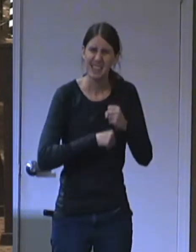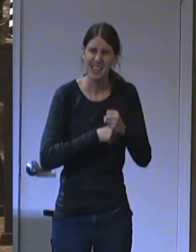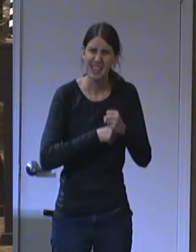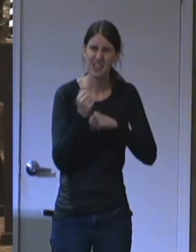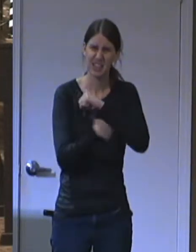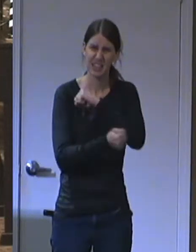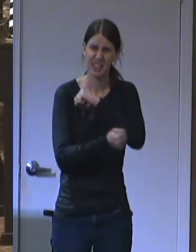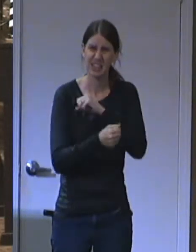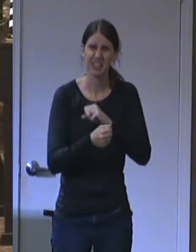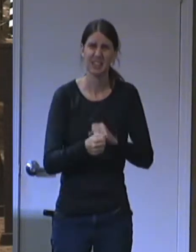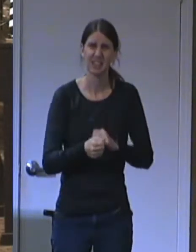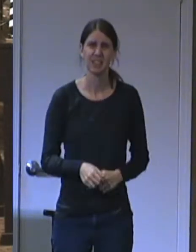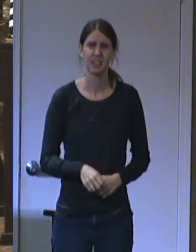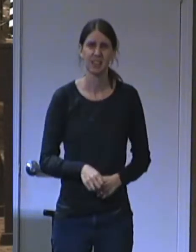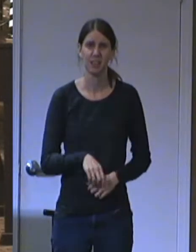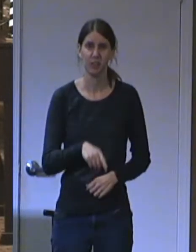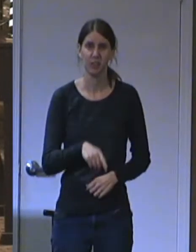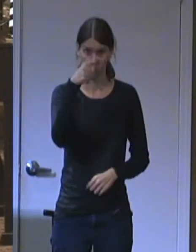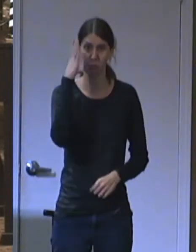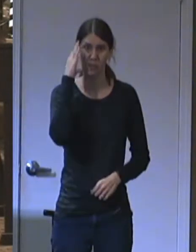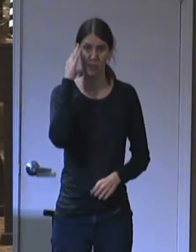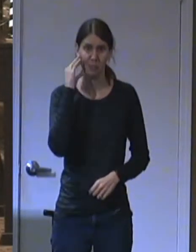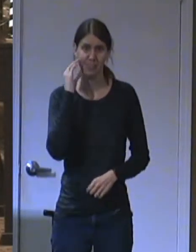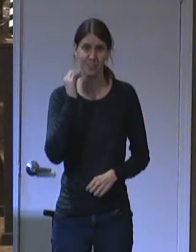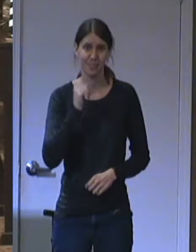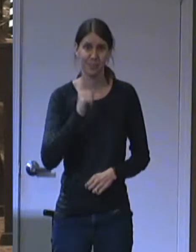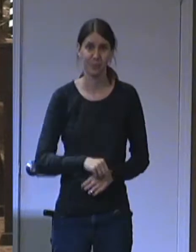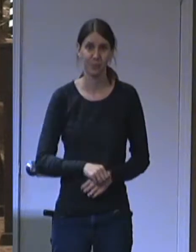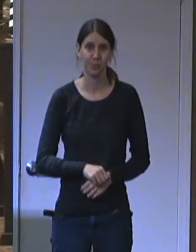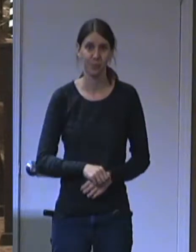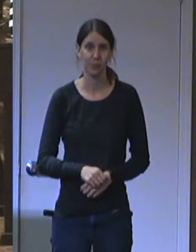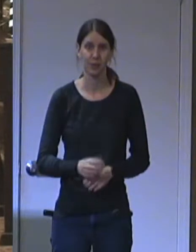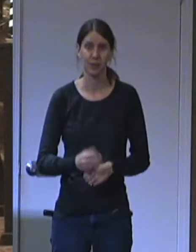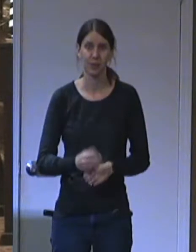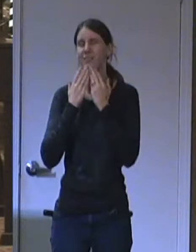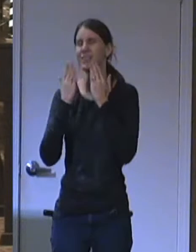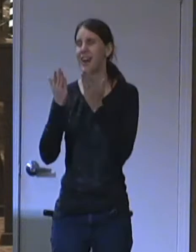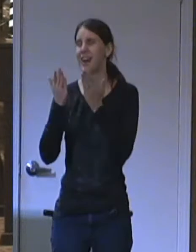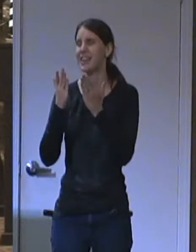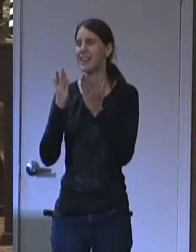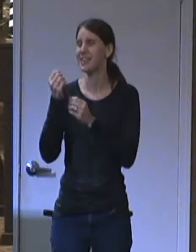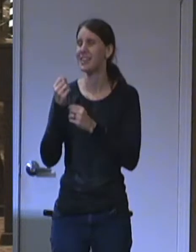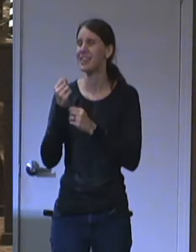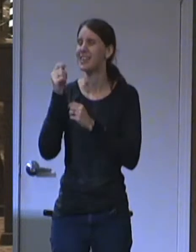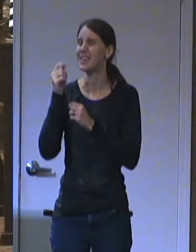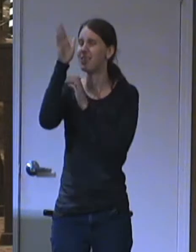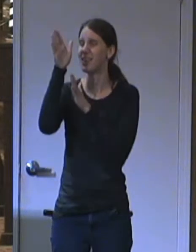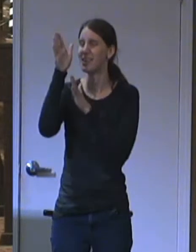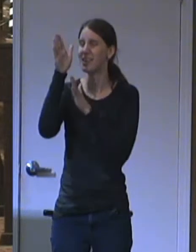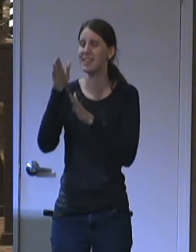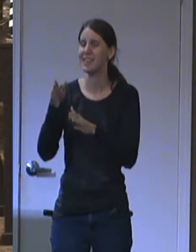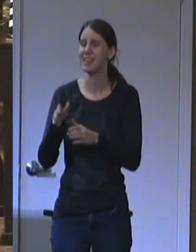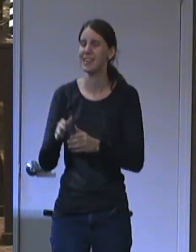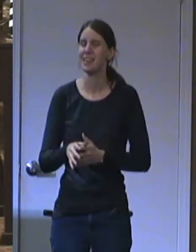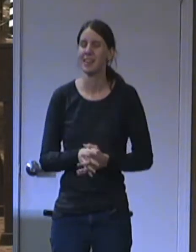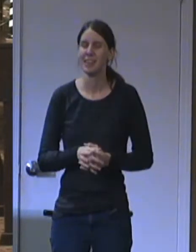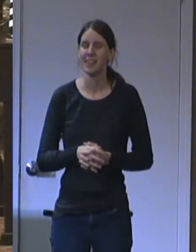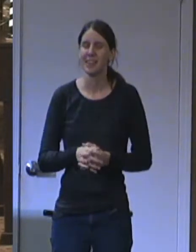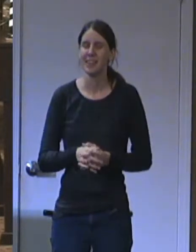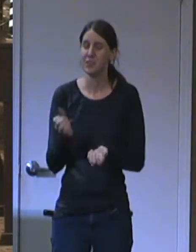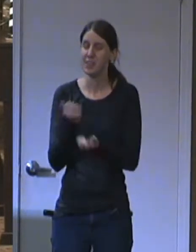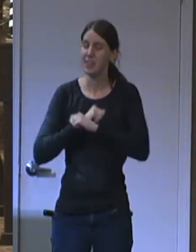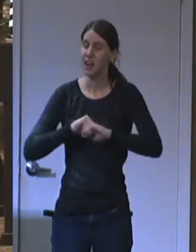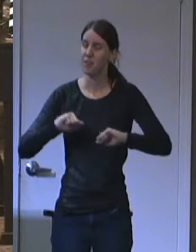and tribulations that ye endure." Father, we thank you again for your word, for your presence, for our